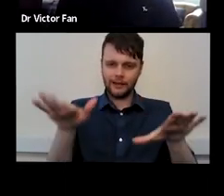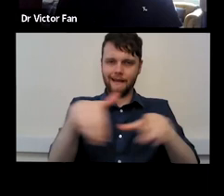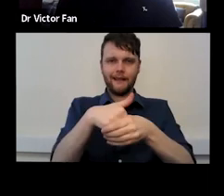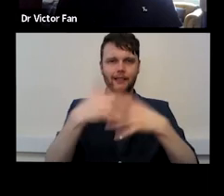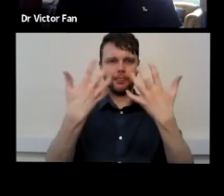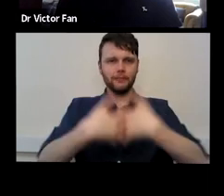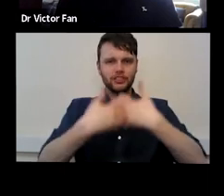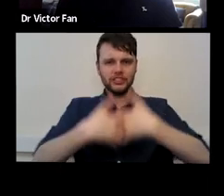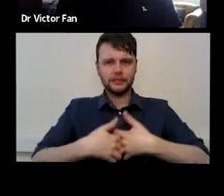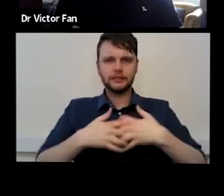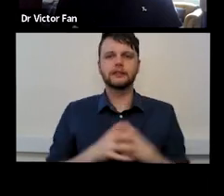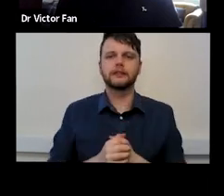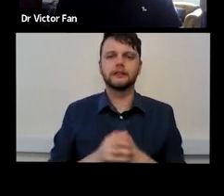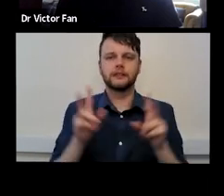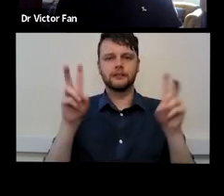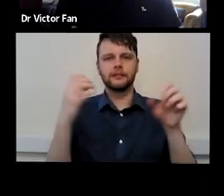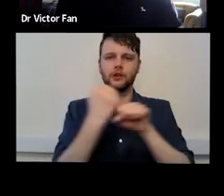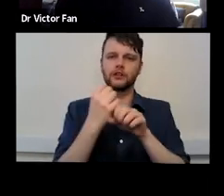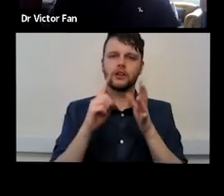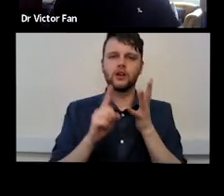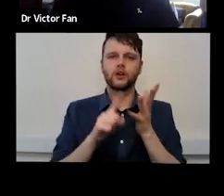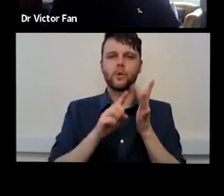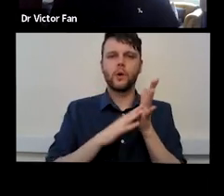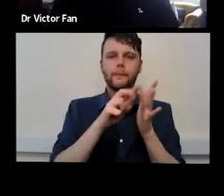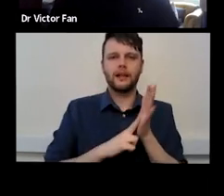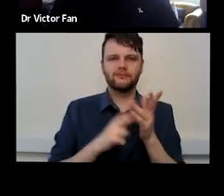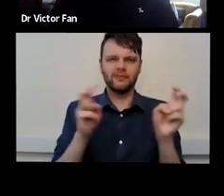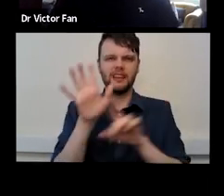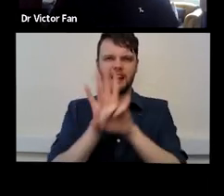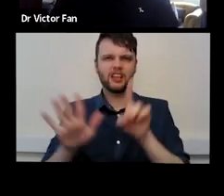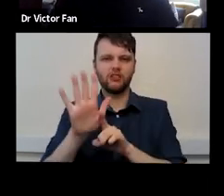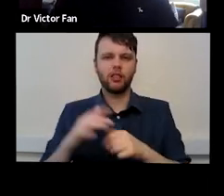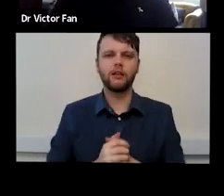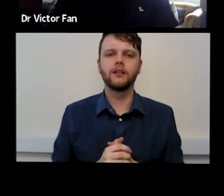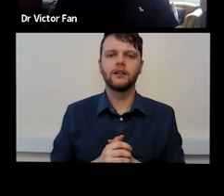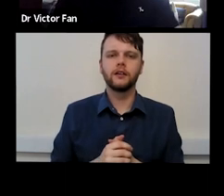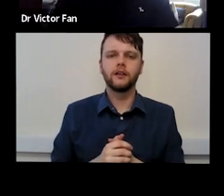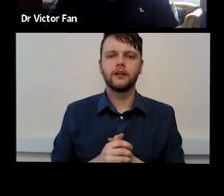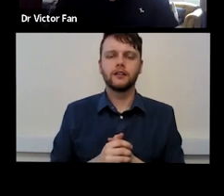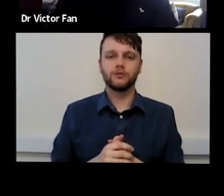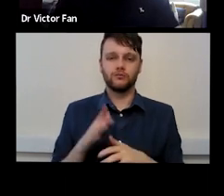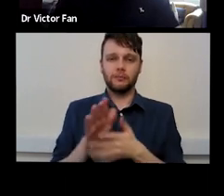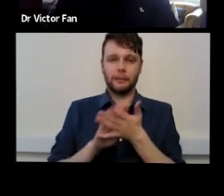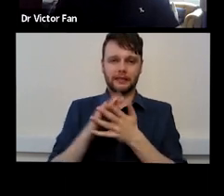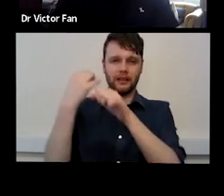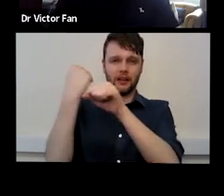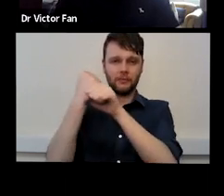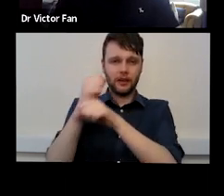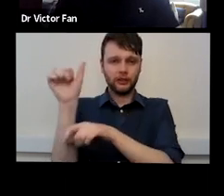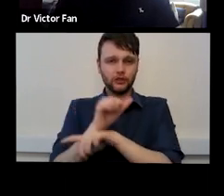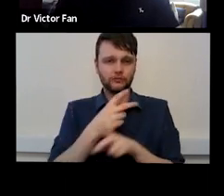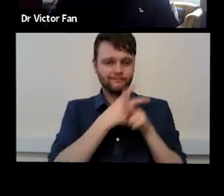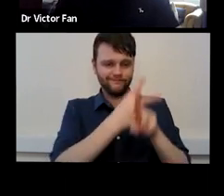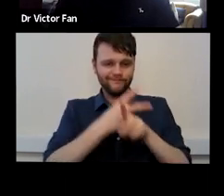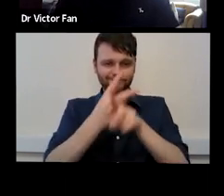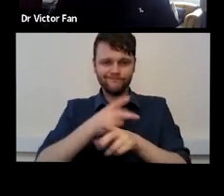in this machine called a guoming or national. So for Chen Gongbo, the state should take care of every aspect